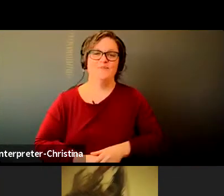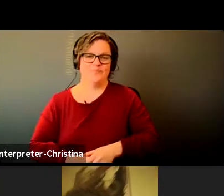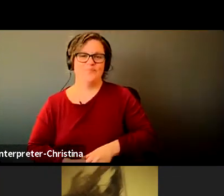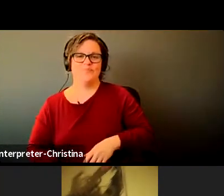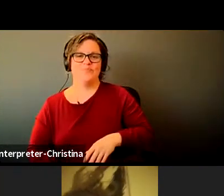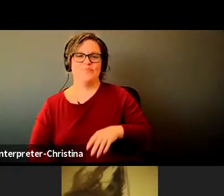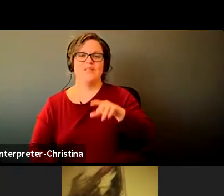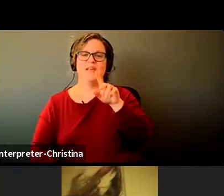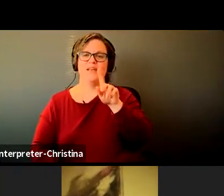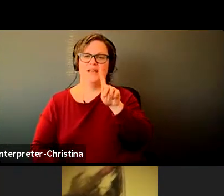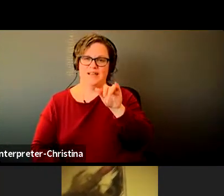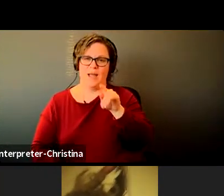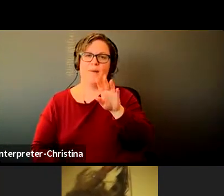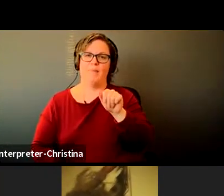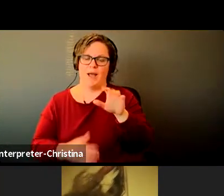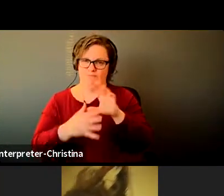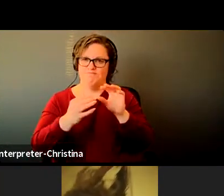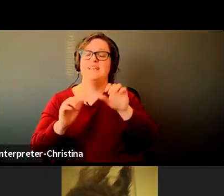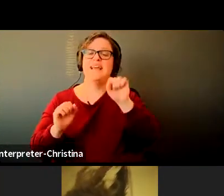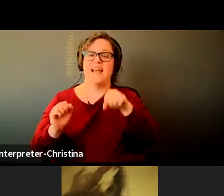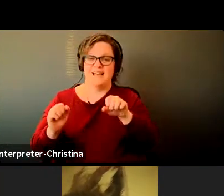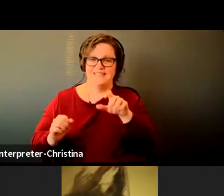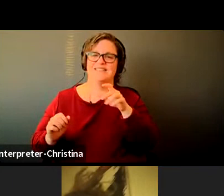actually, you're totally right. Like,